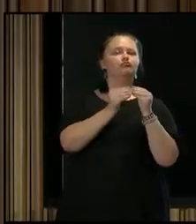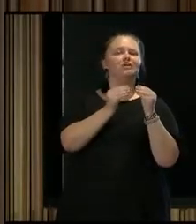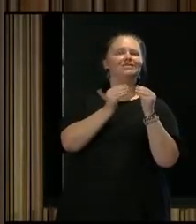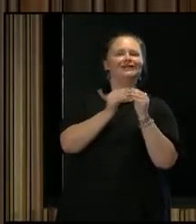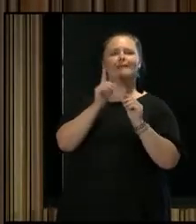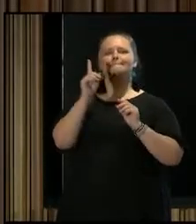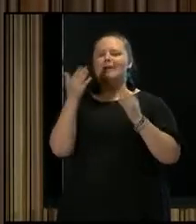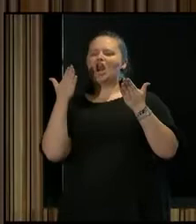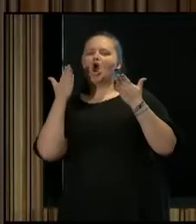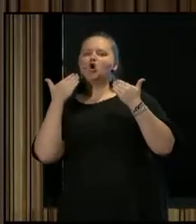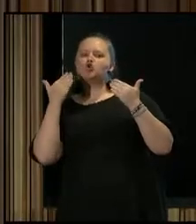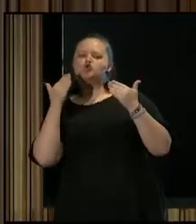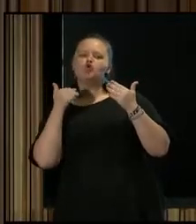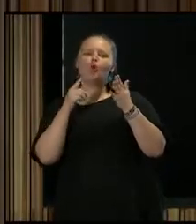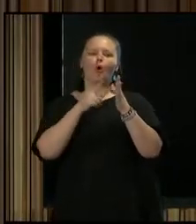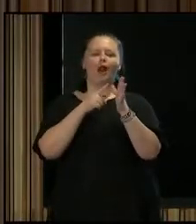Gadda.